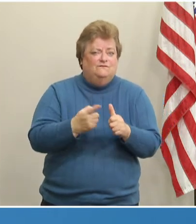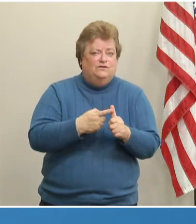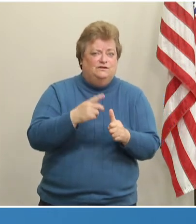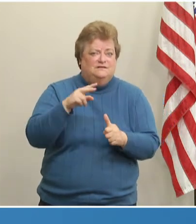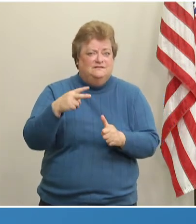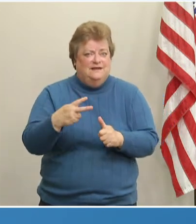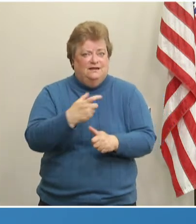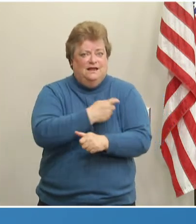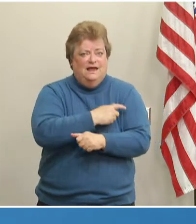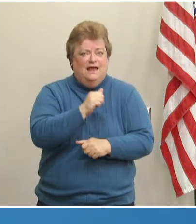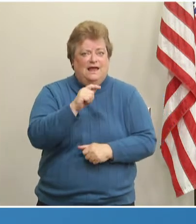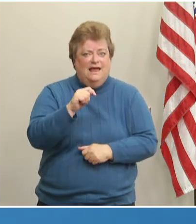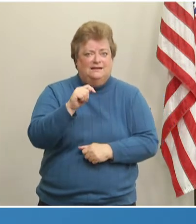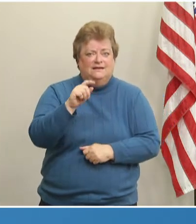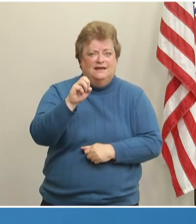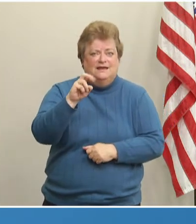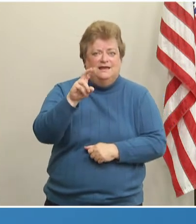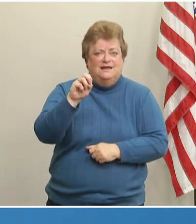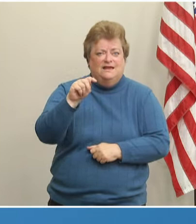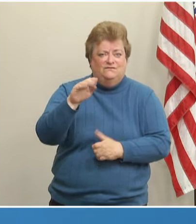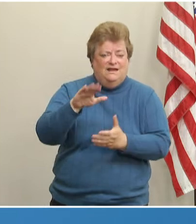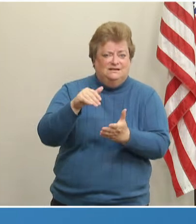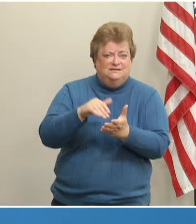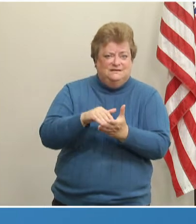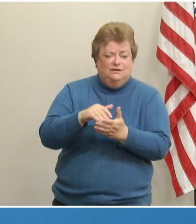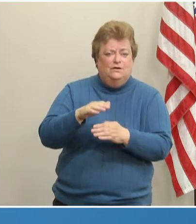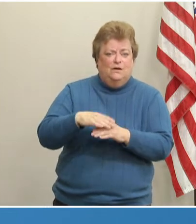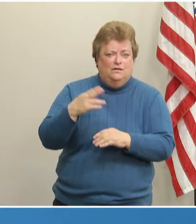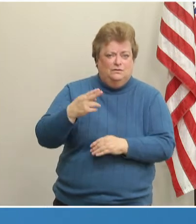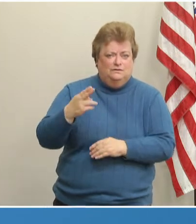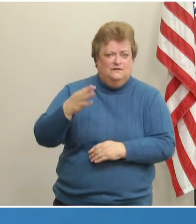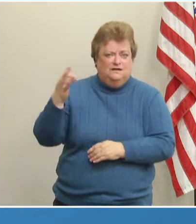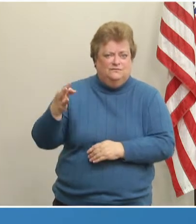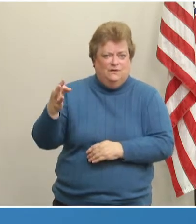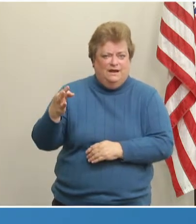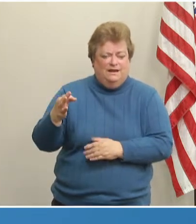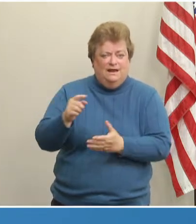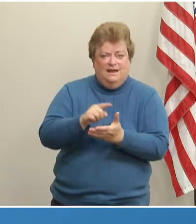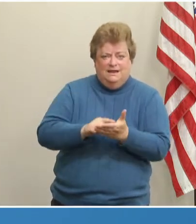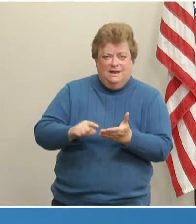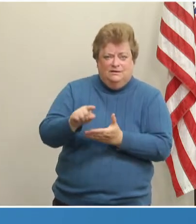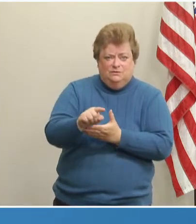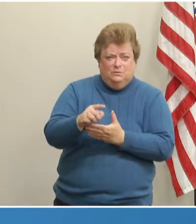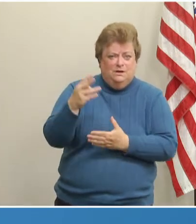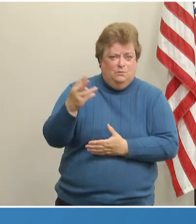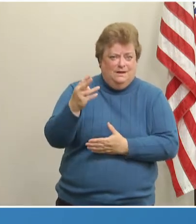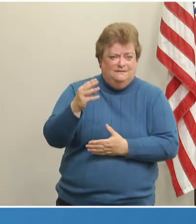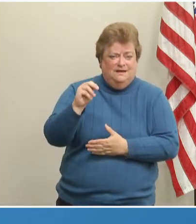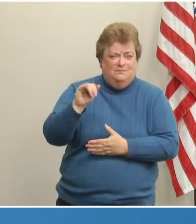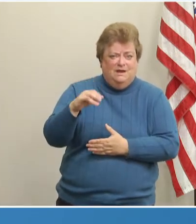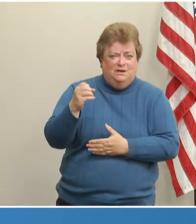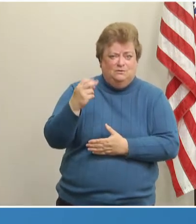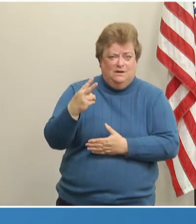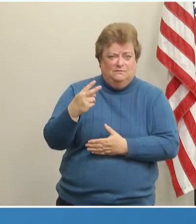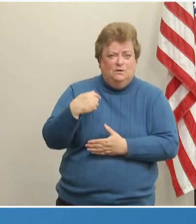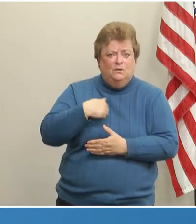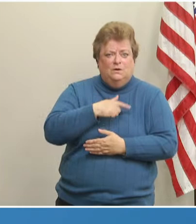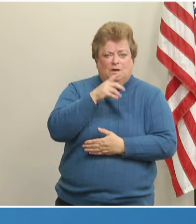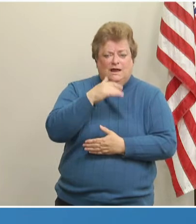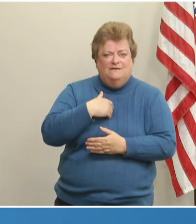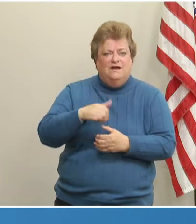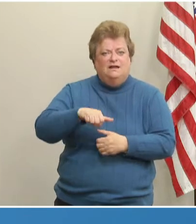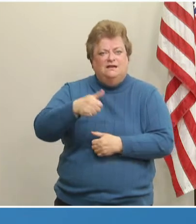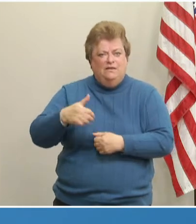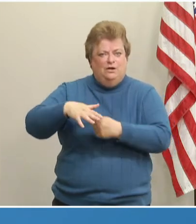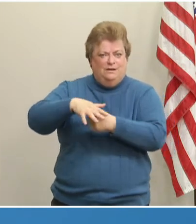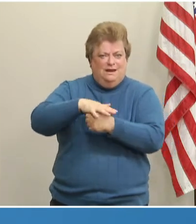at the Lancaster County Event Center Thursday and Friday. And next Wednesday, May 12th, we are hosting another